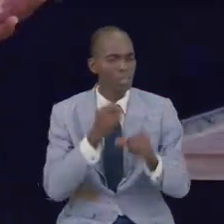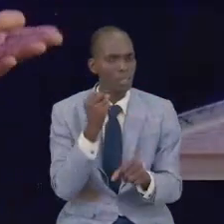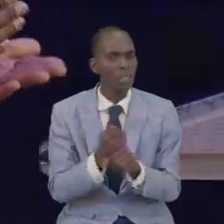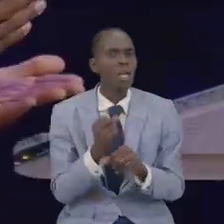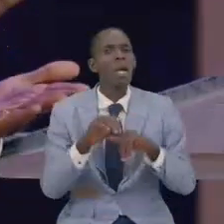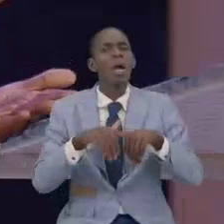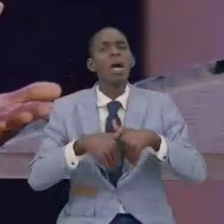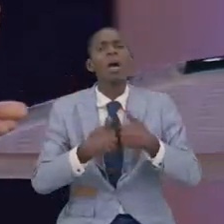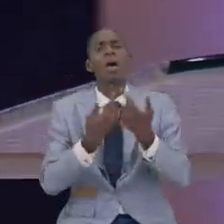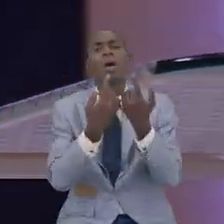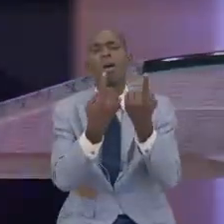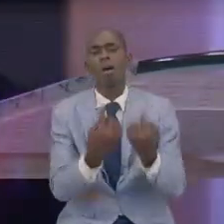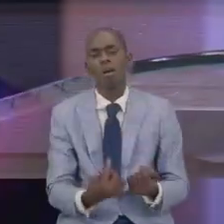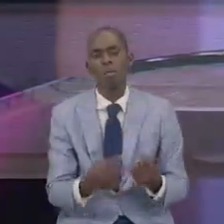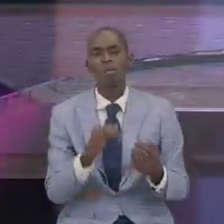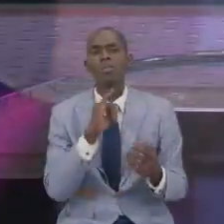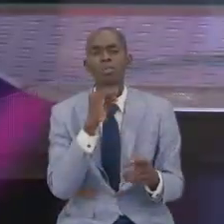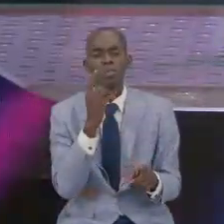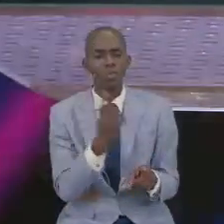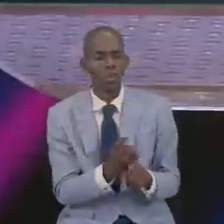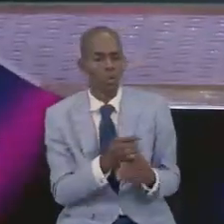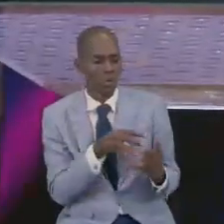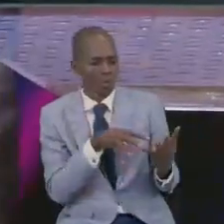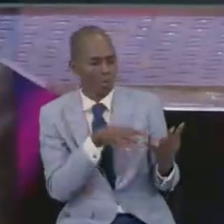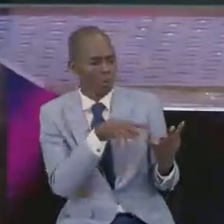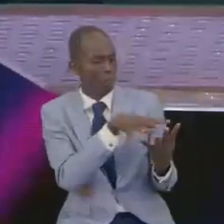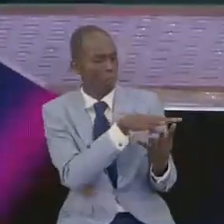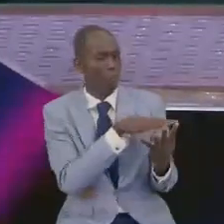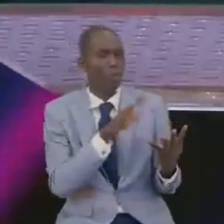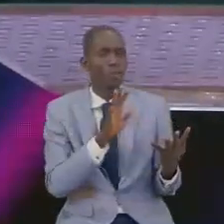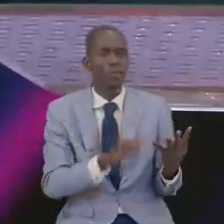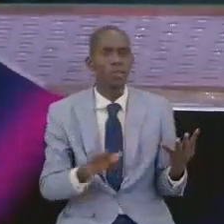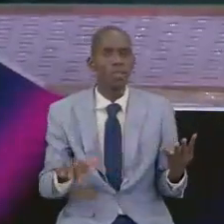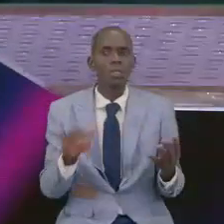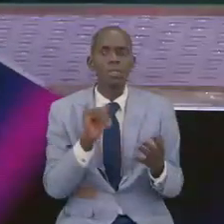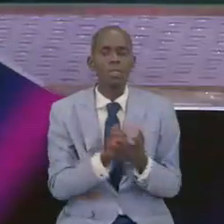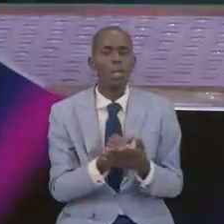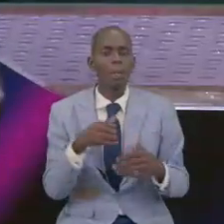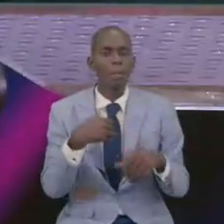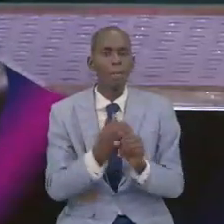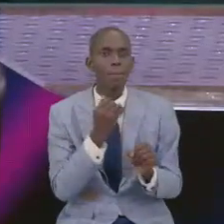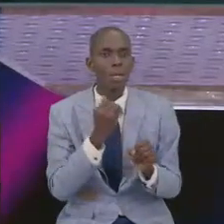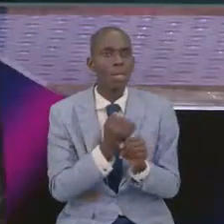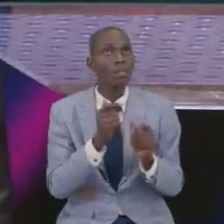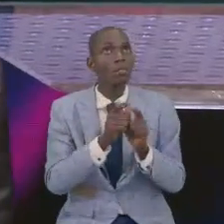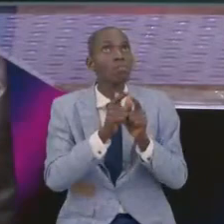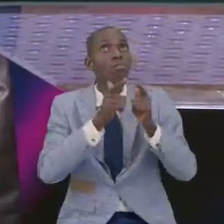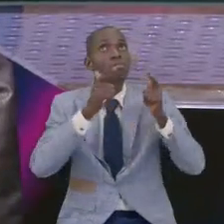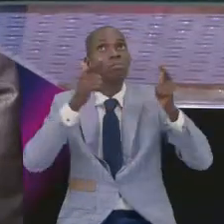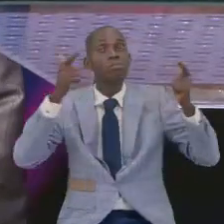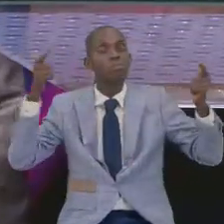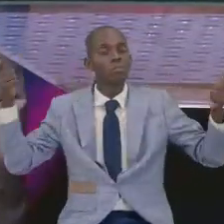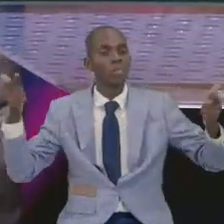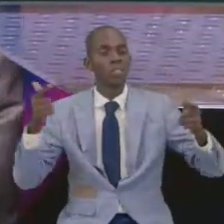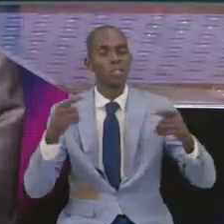that these four children, they made distinction in everything they have taught